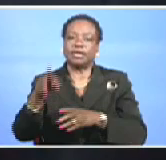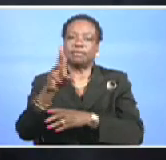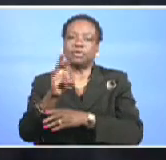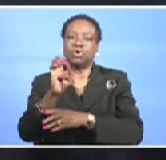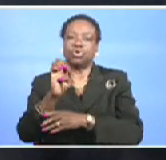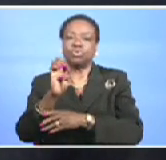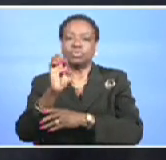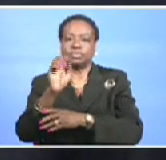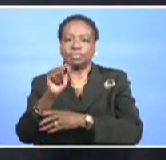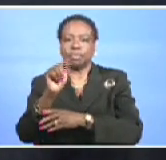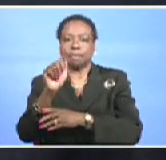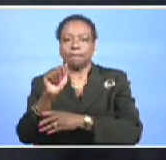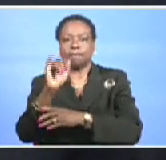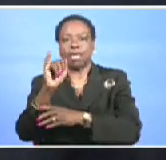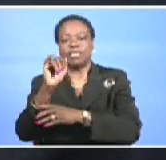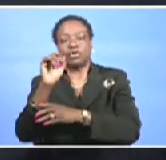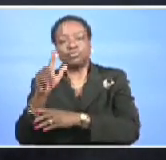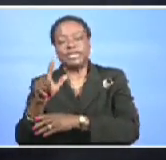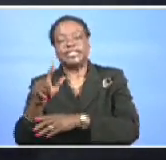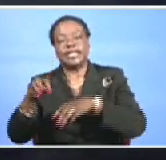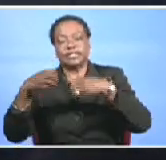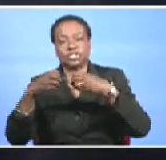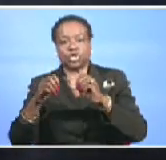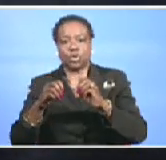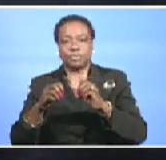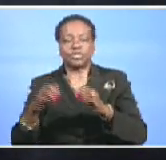And so that too, we're waiting to see